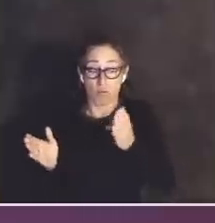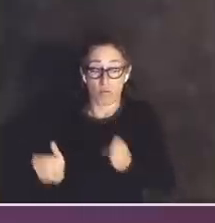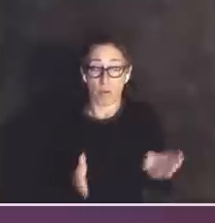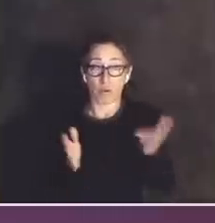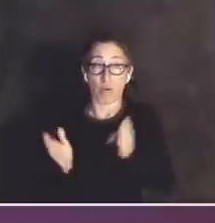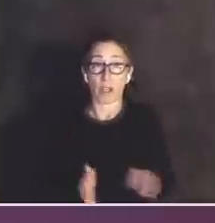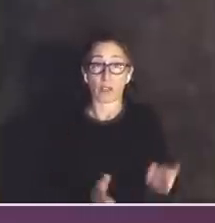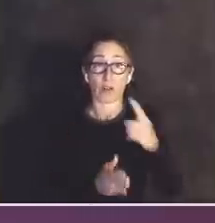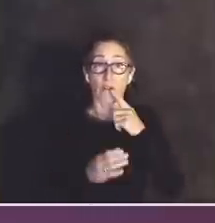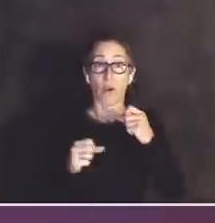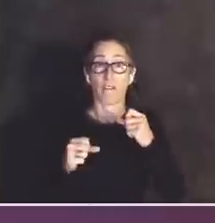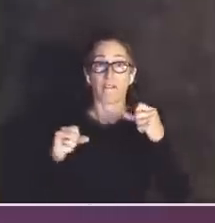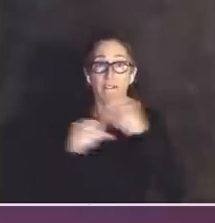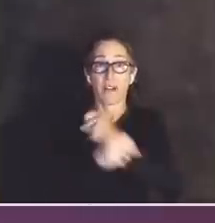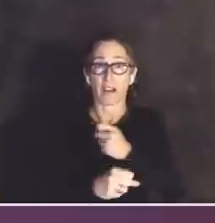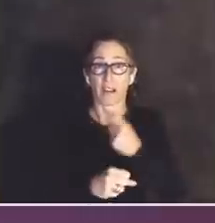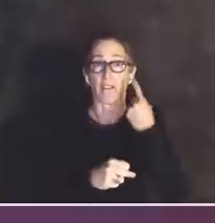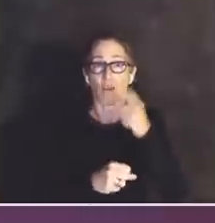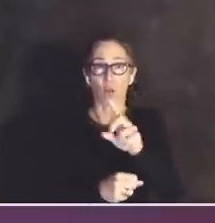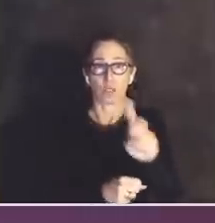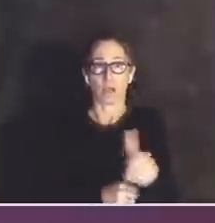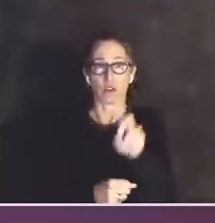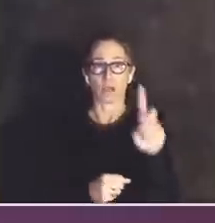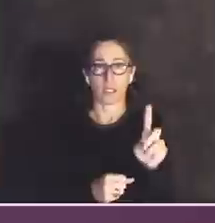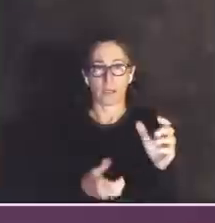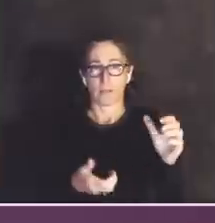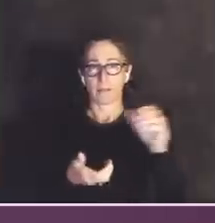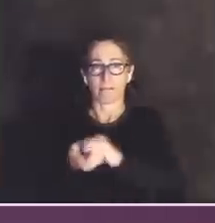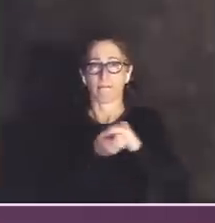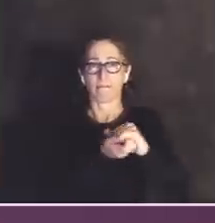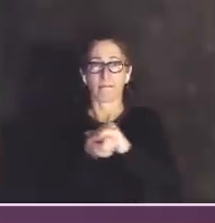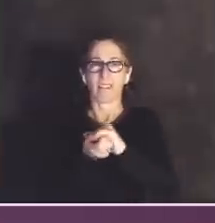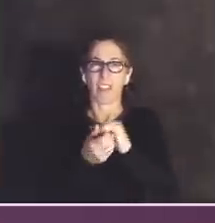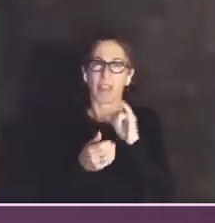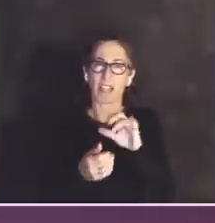it. That's what makes our democracy strong. It's not a building.